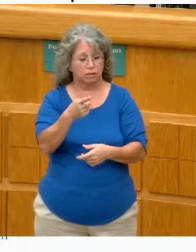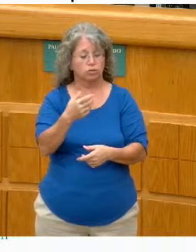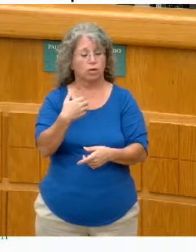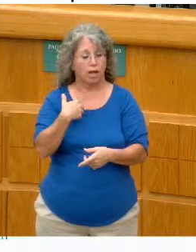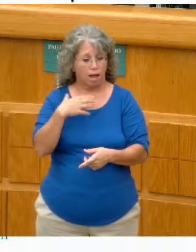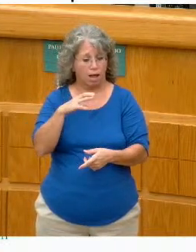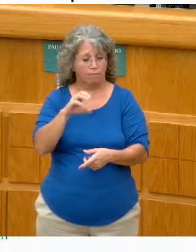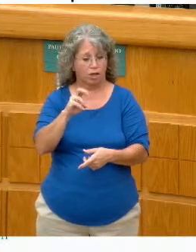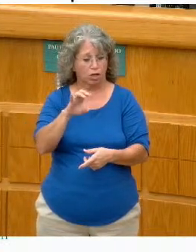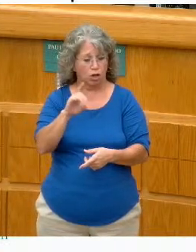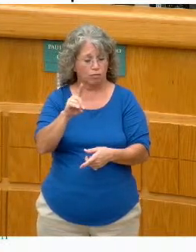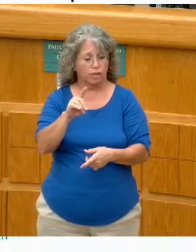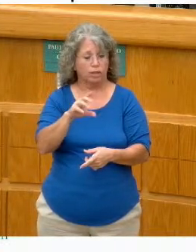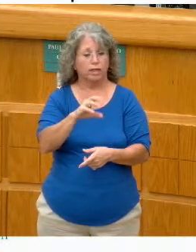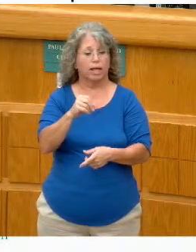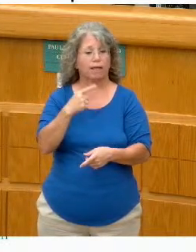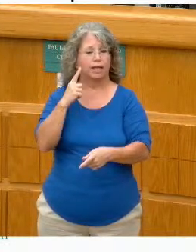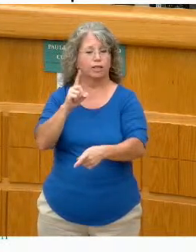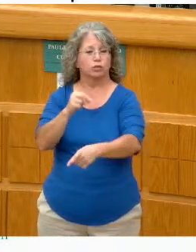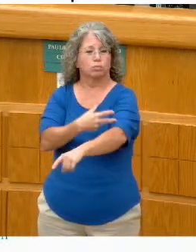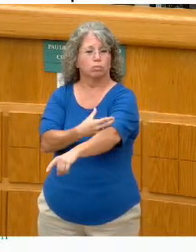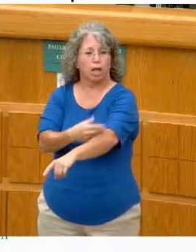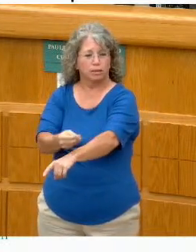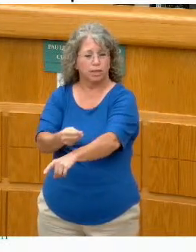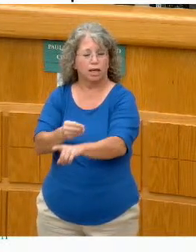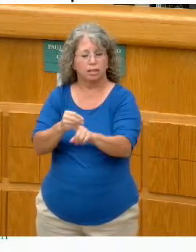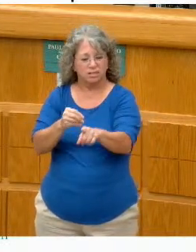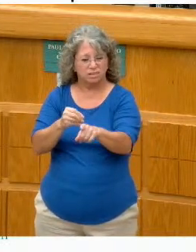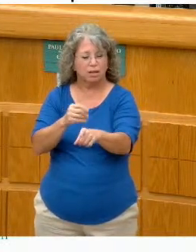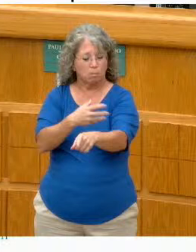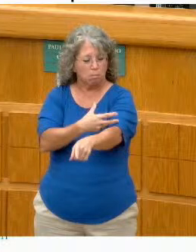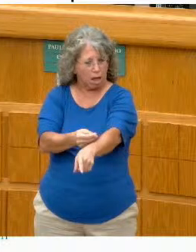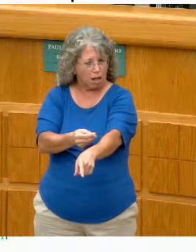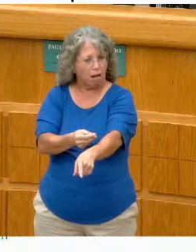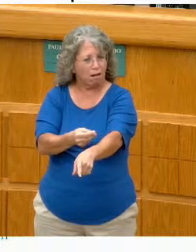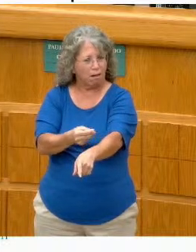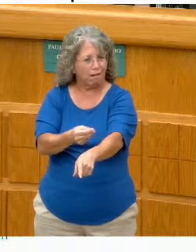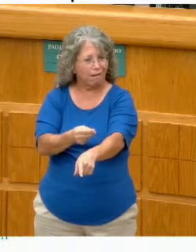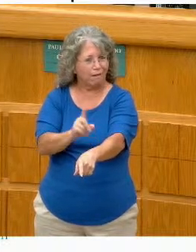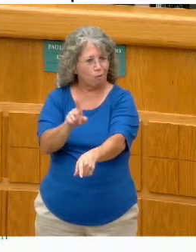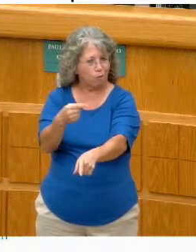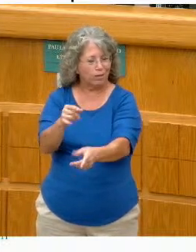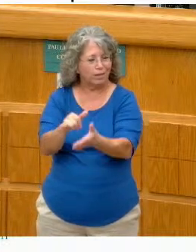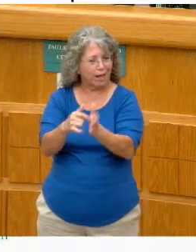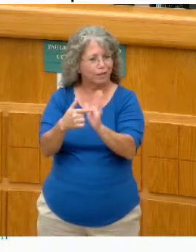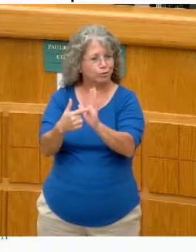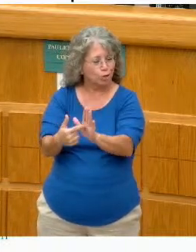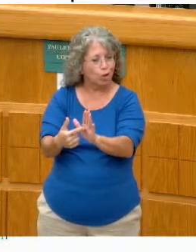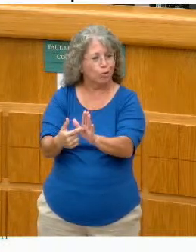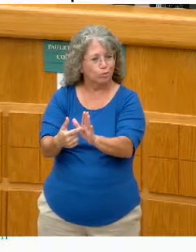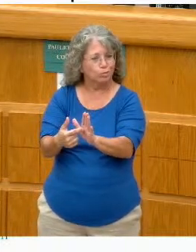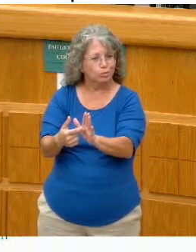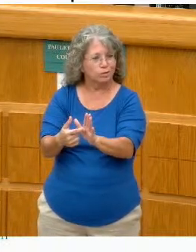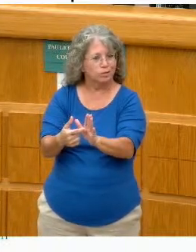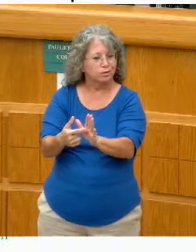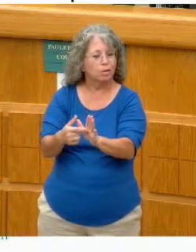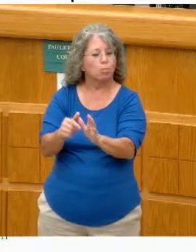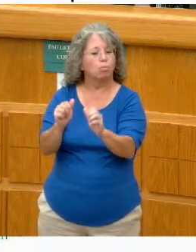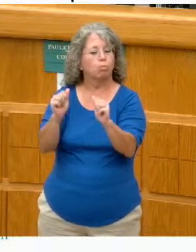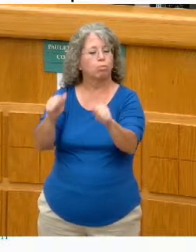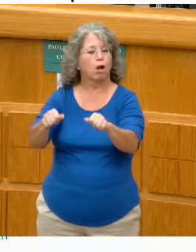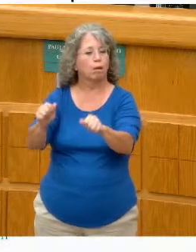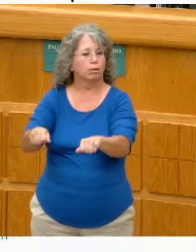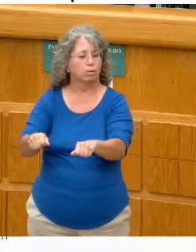or an antigen test, you get classified as a probable. And so those probables and confirms are being